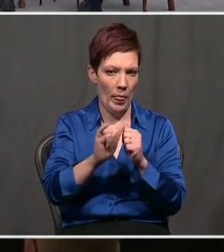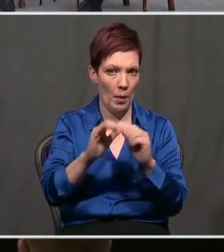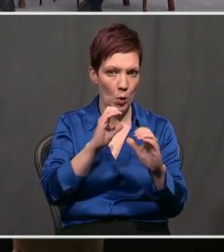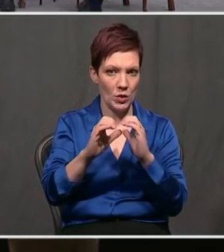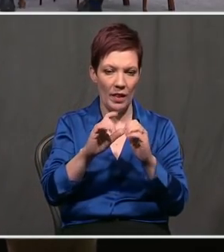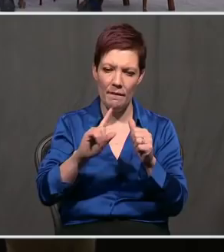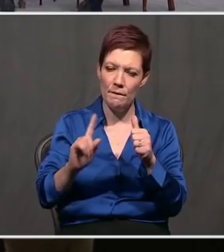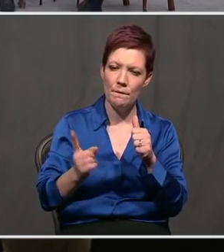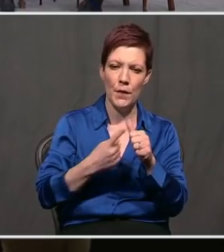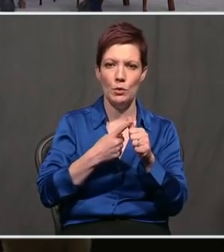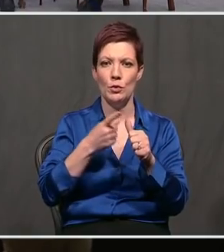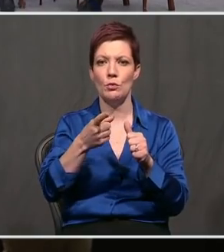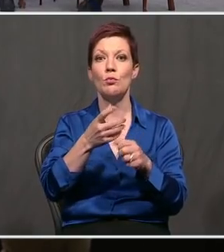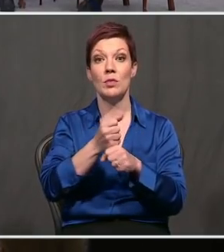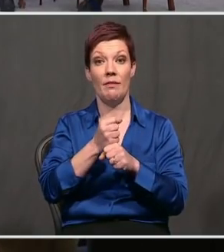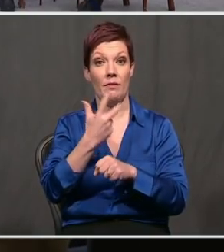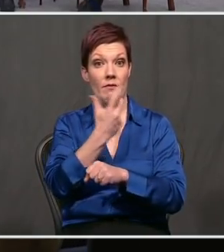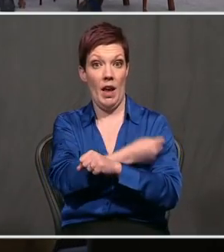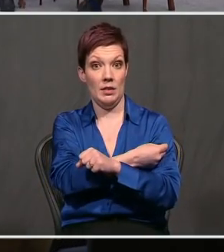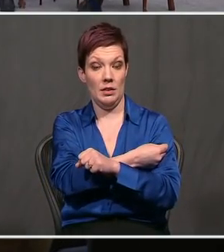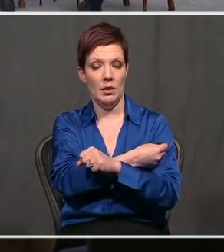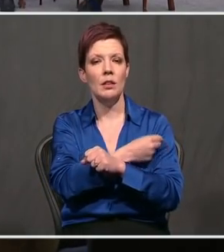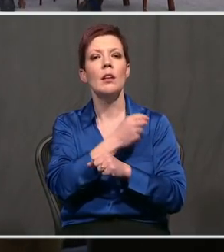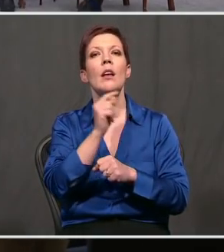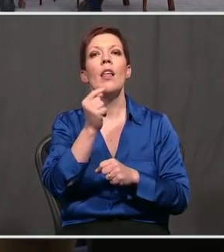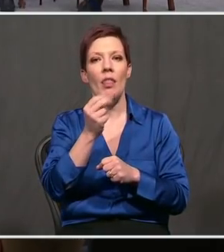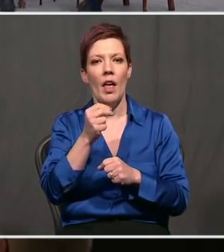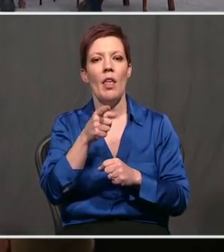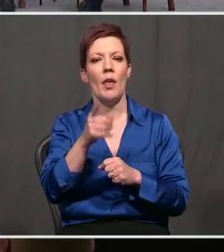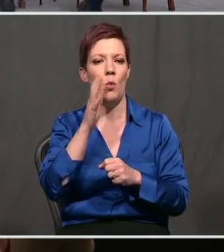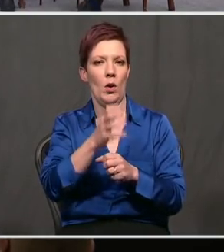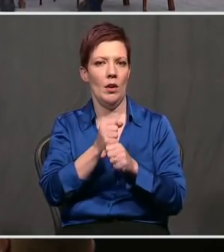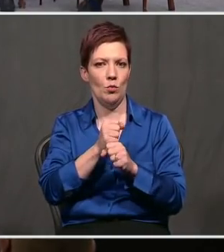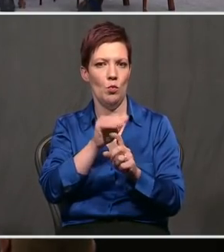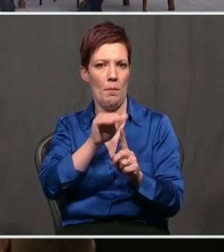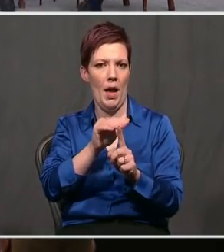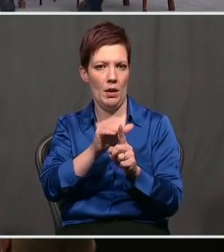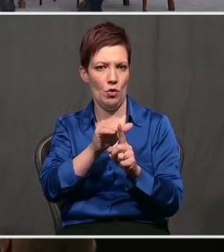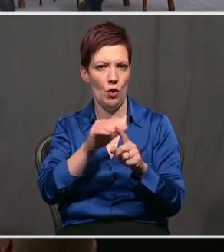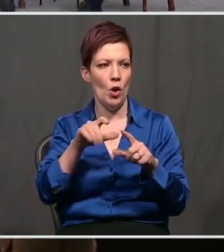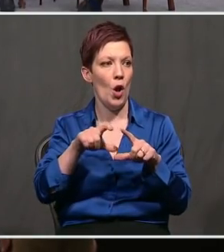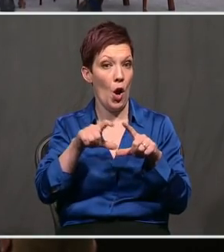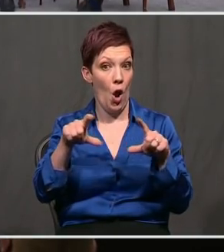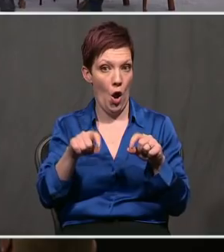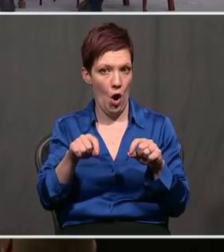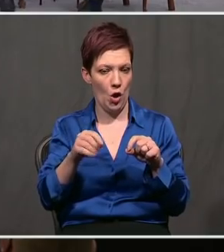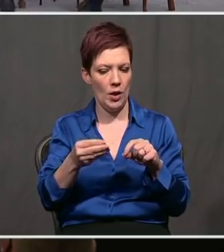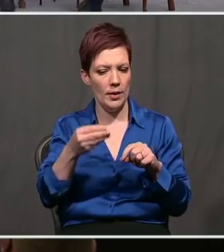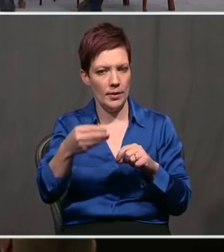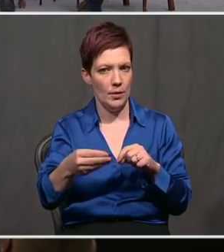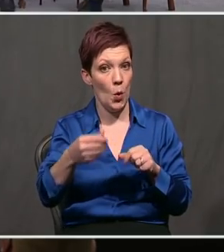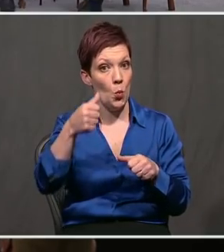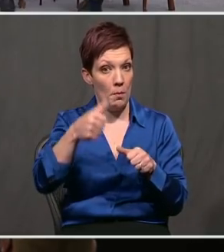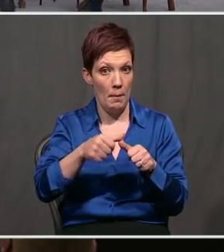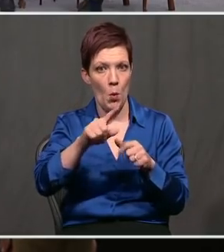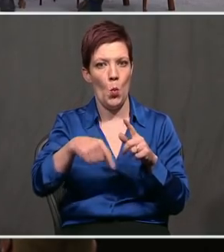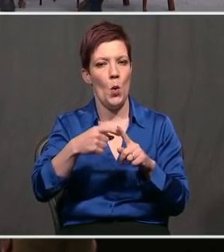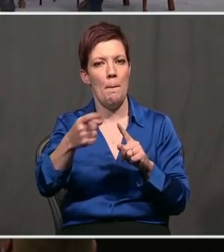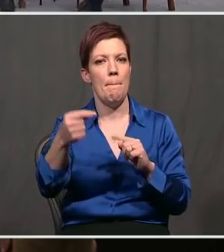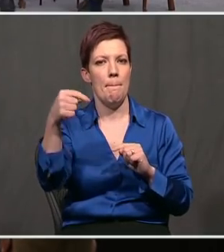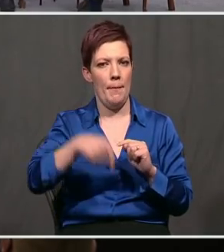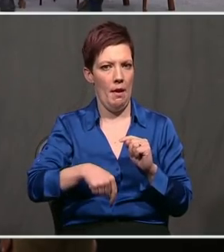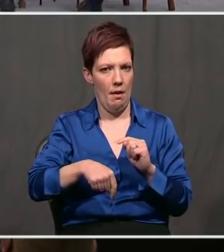first receive their vaccine, they will be receiving a reminder card at that time, letting them know when they are to